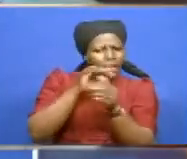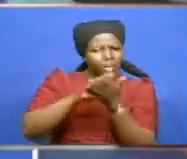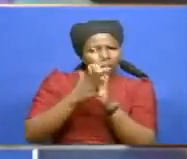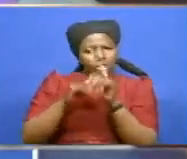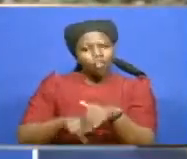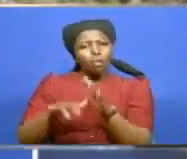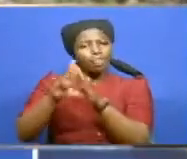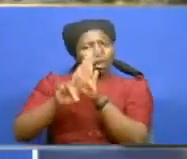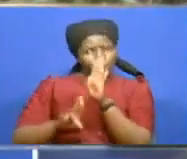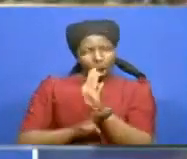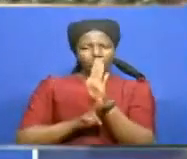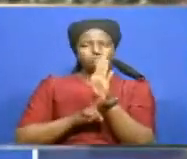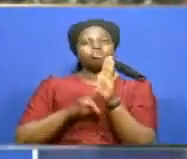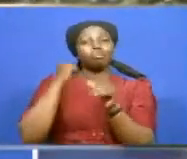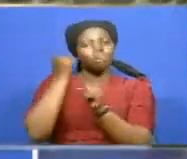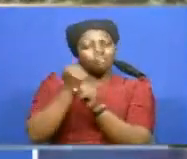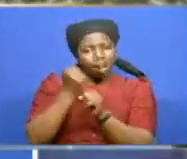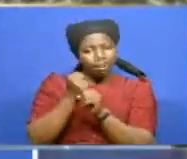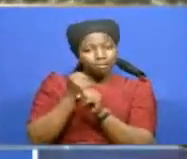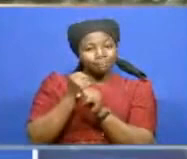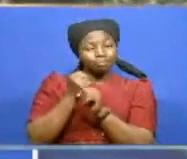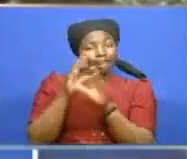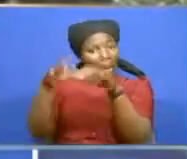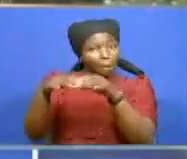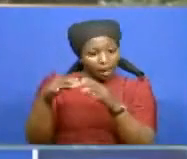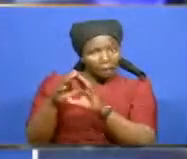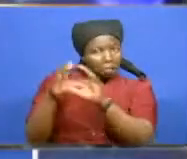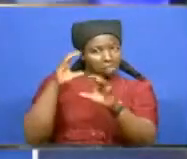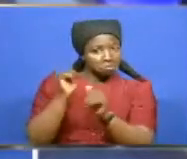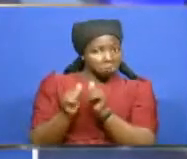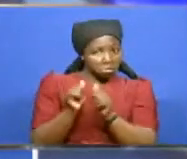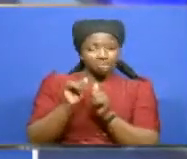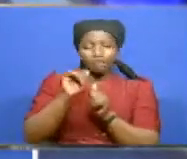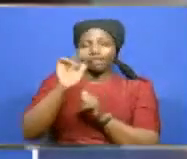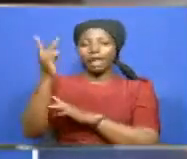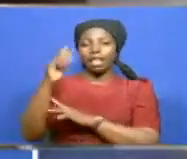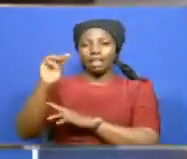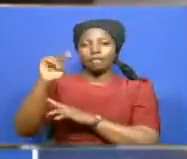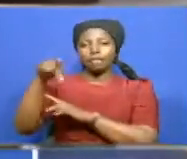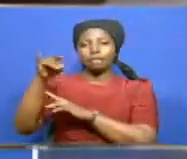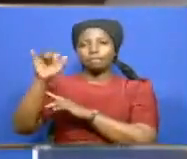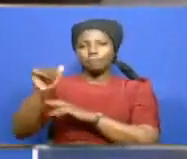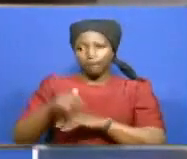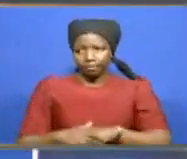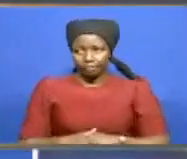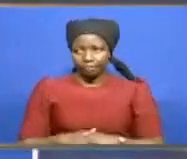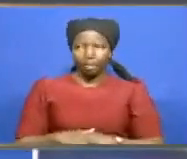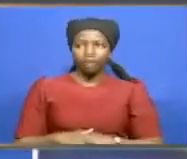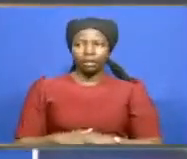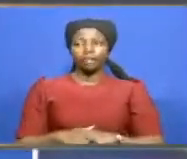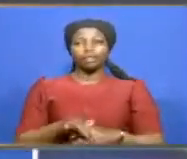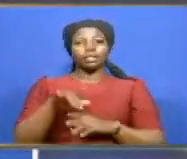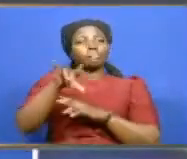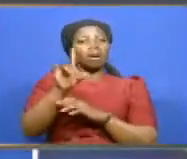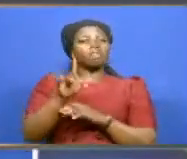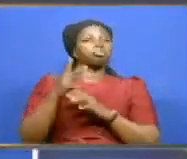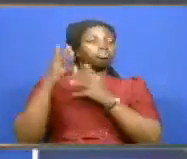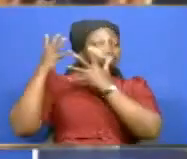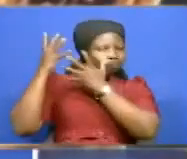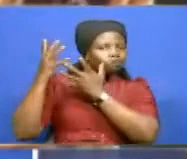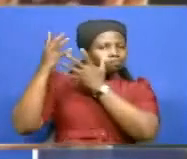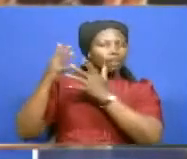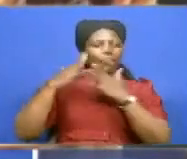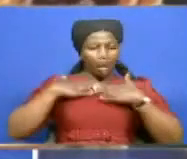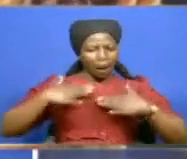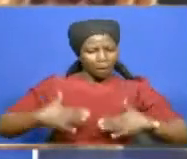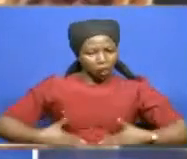Mpya bus firm. The operators spoke in Thika town after a procession with the remains of their colleague, 23-year-old Daniel Muigai,